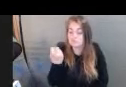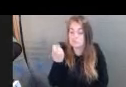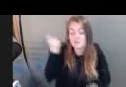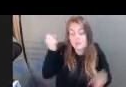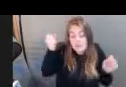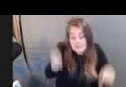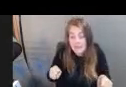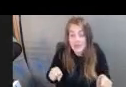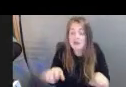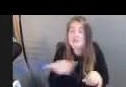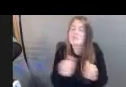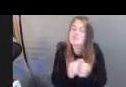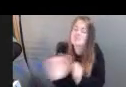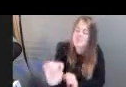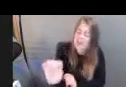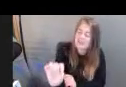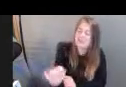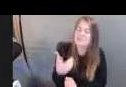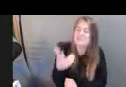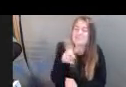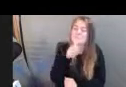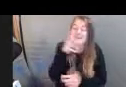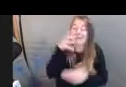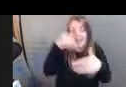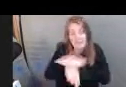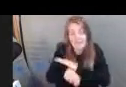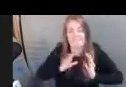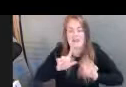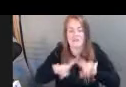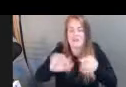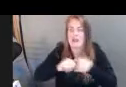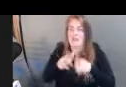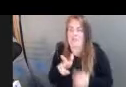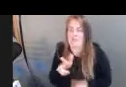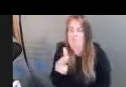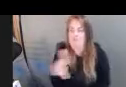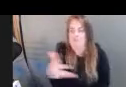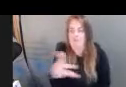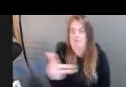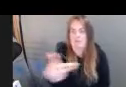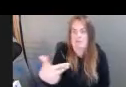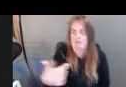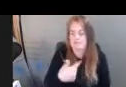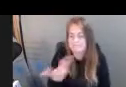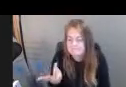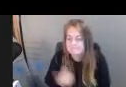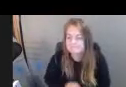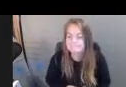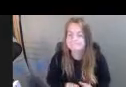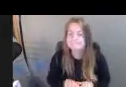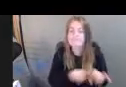like washroom stalls. It's really important to have that extra space for transferring in and out of a wheelchair or just